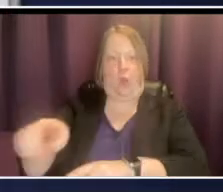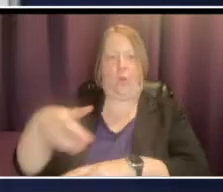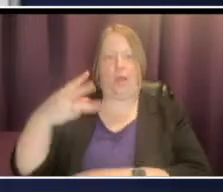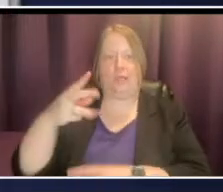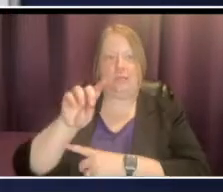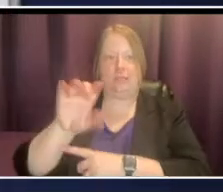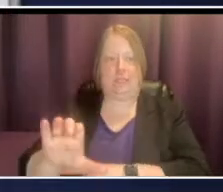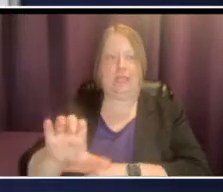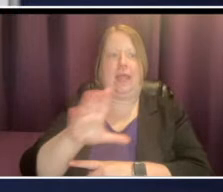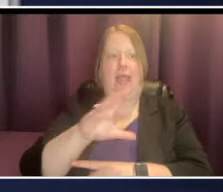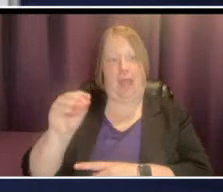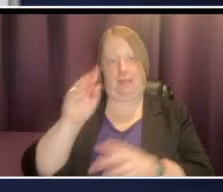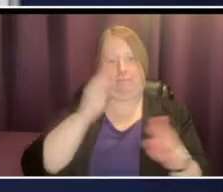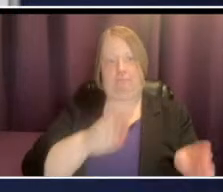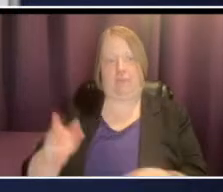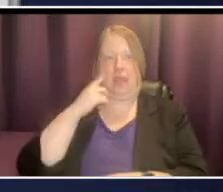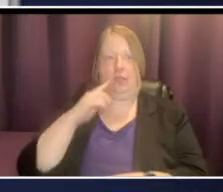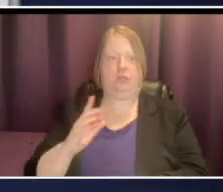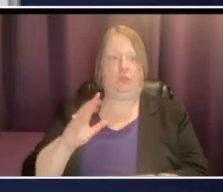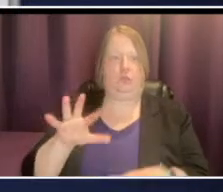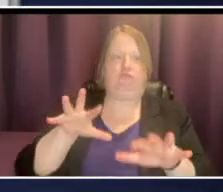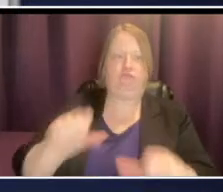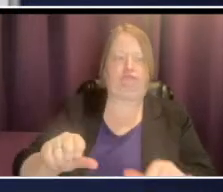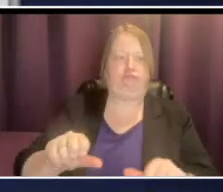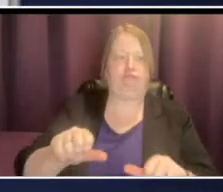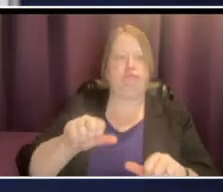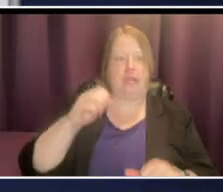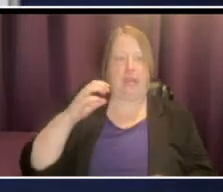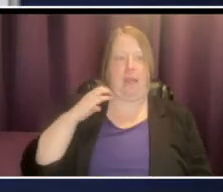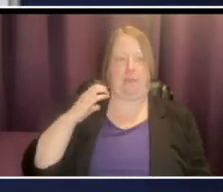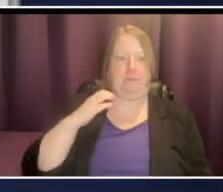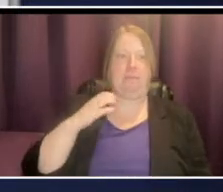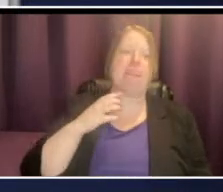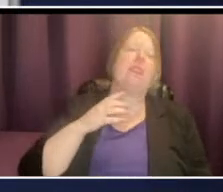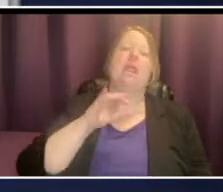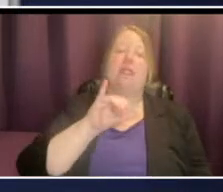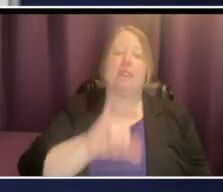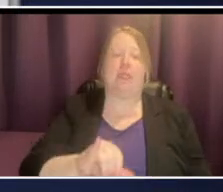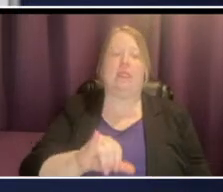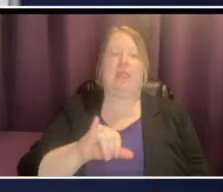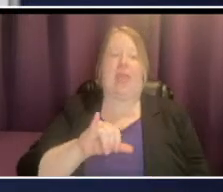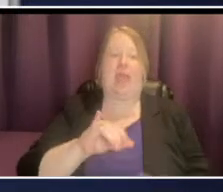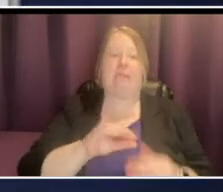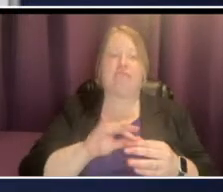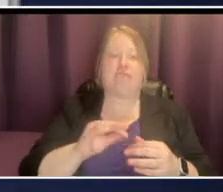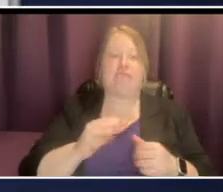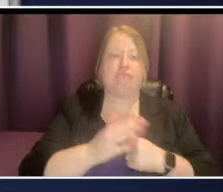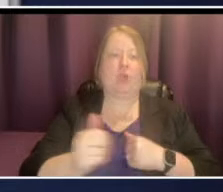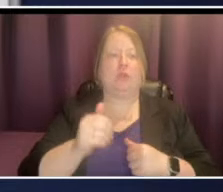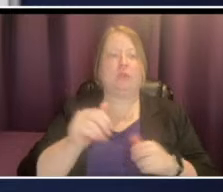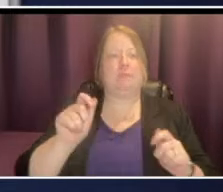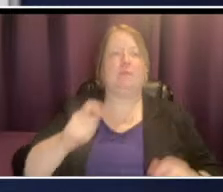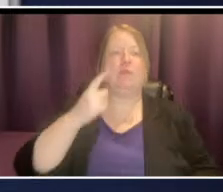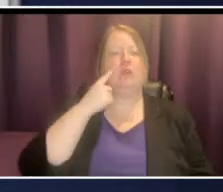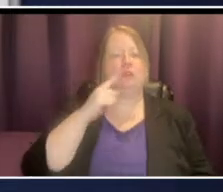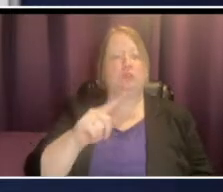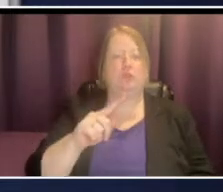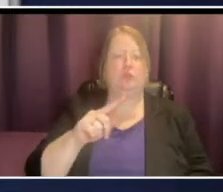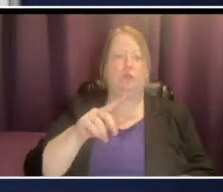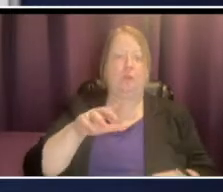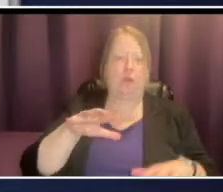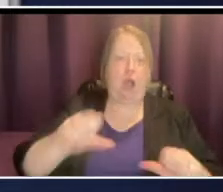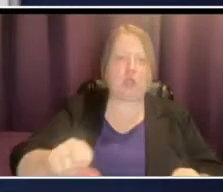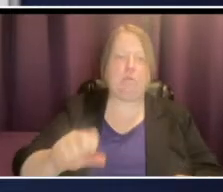online calls to occupy federal buildings, rhetoric about invading the Capitol building, and plans to